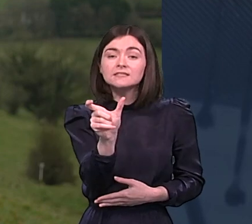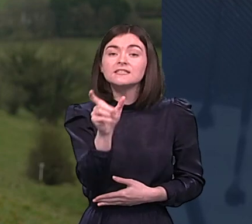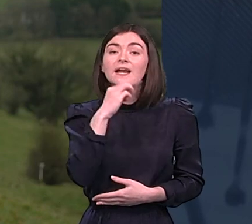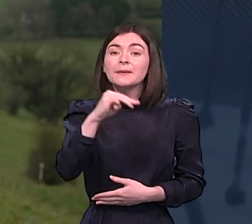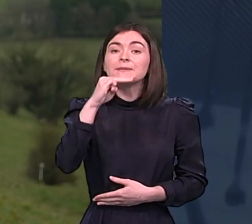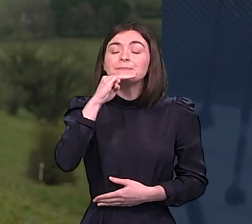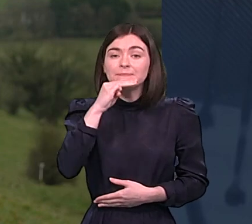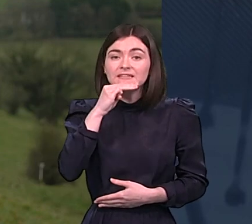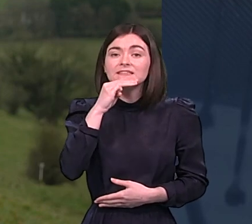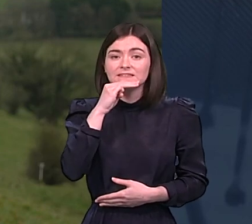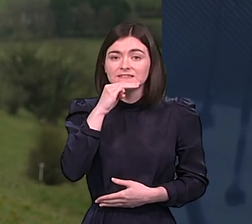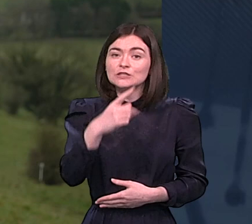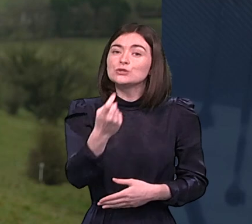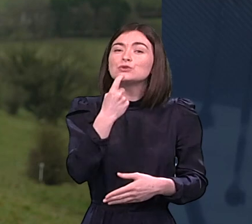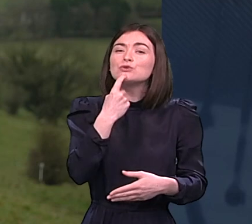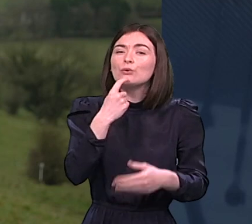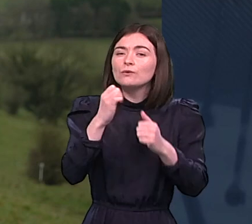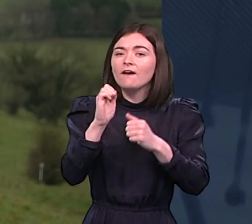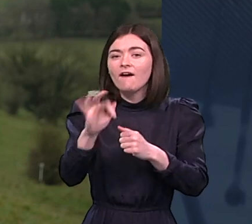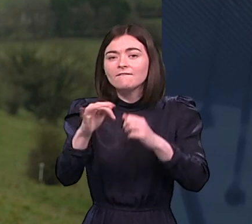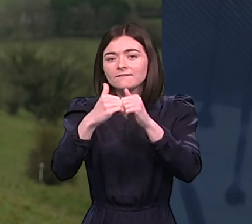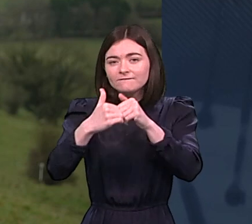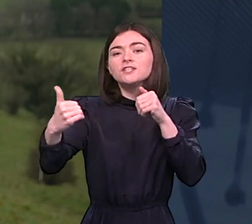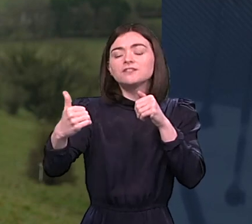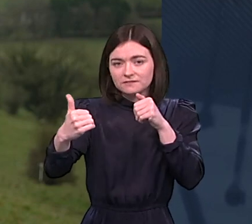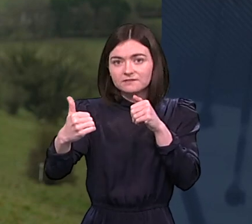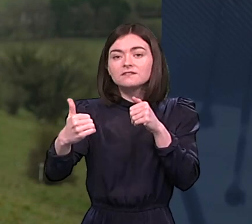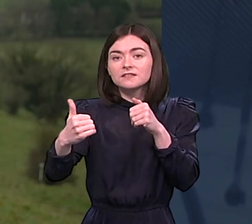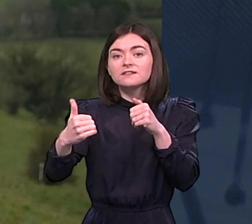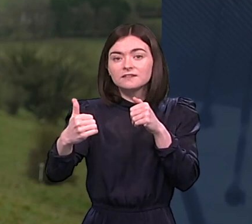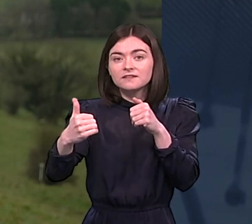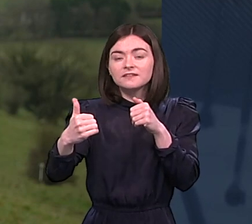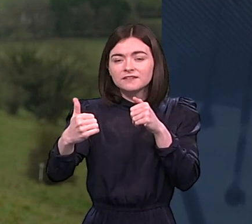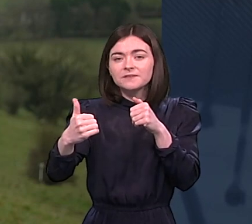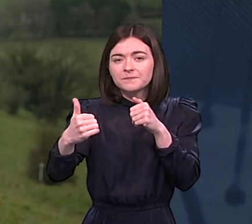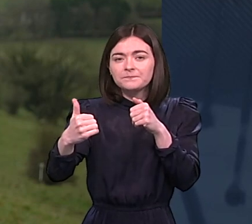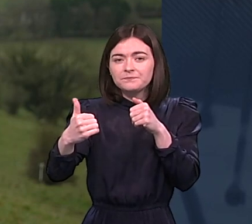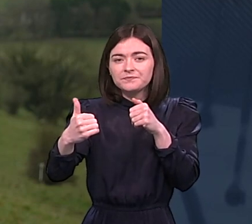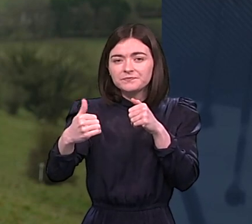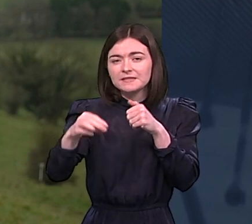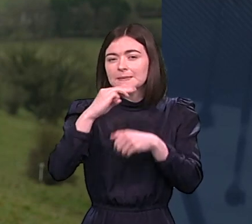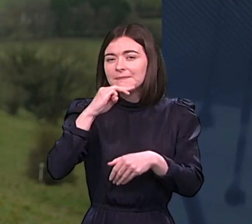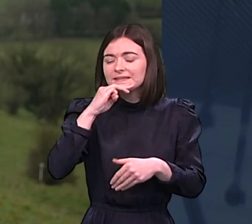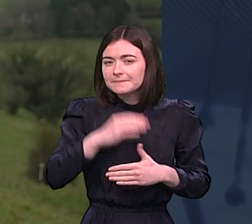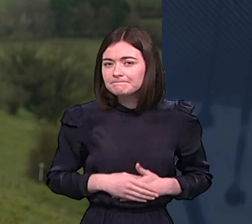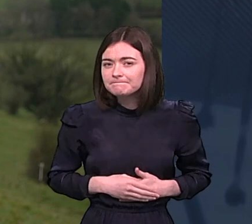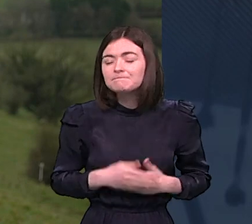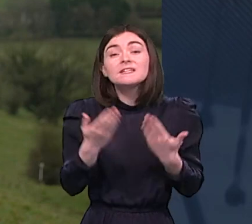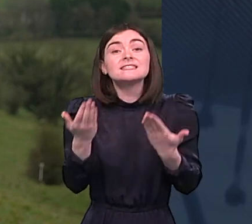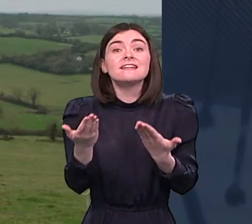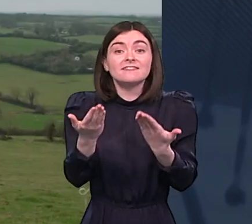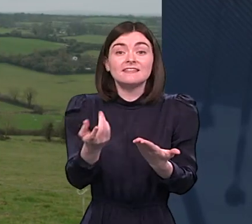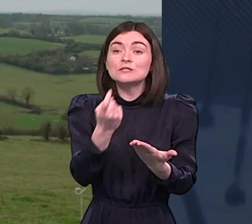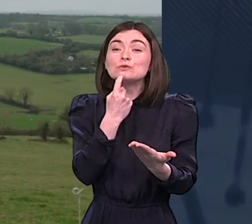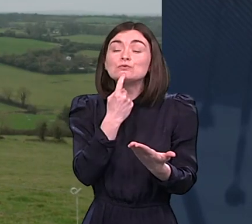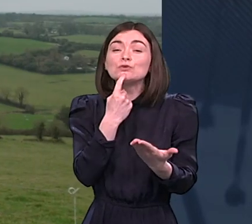na MÉireann is a stone of divisions. And oil is a stone and a MÉireann is a division. And it's said that this stone